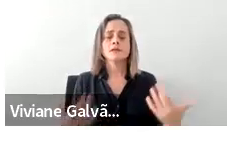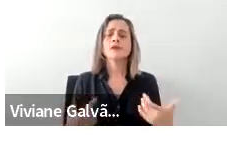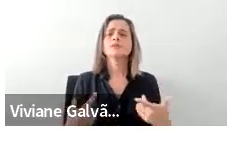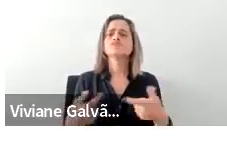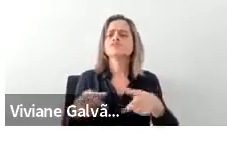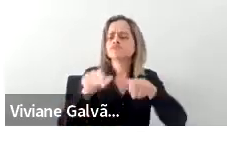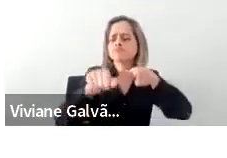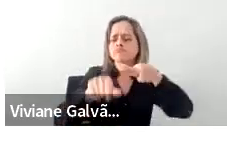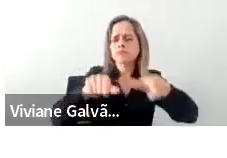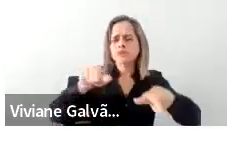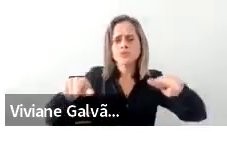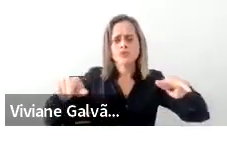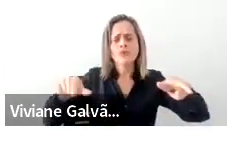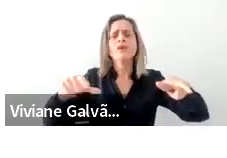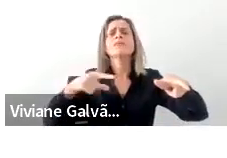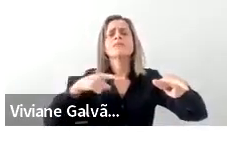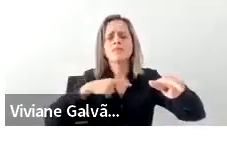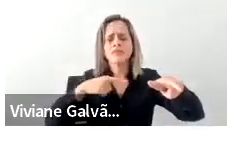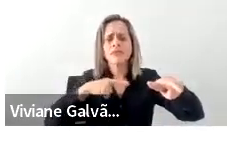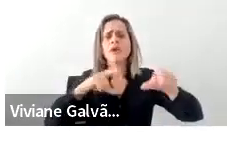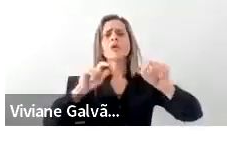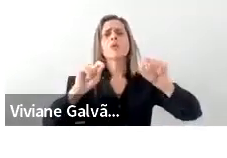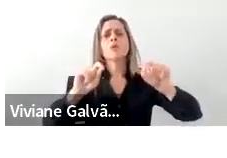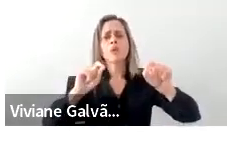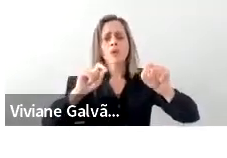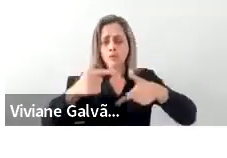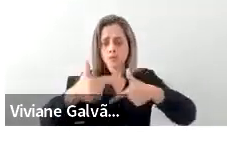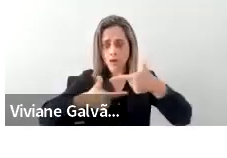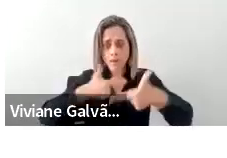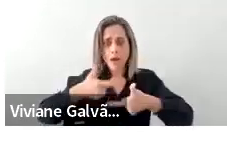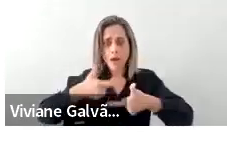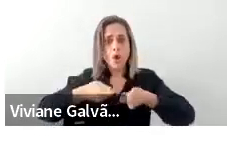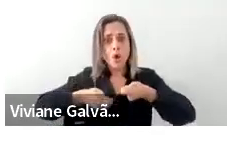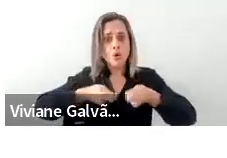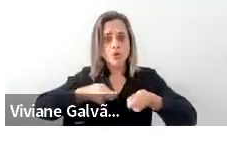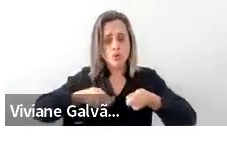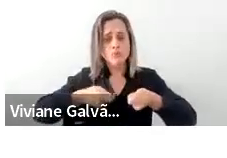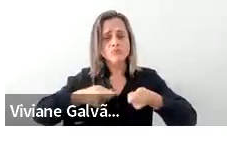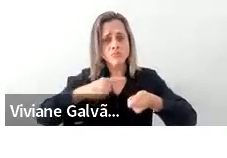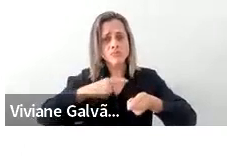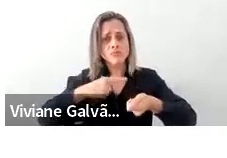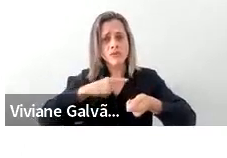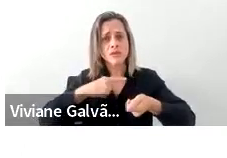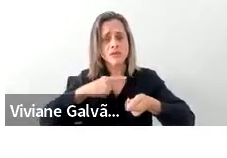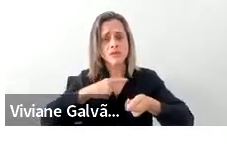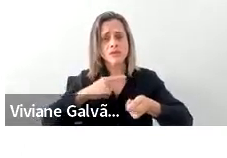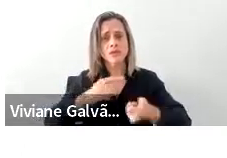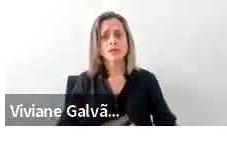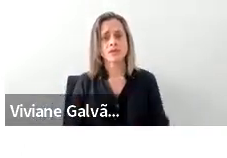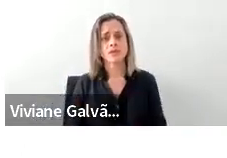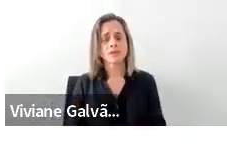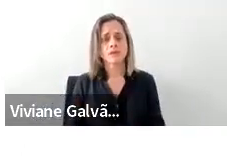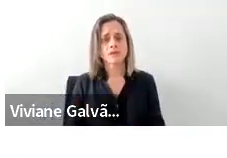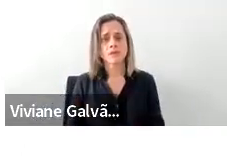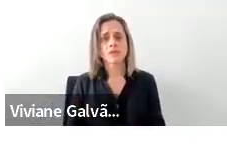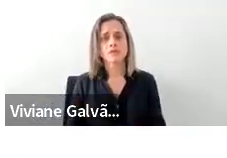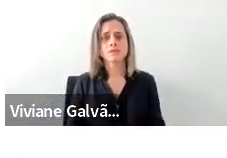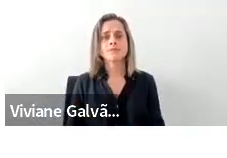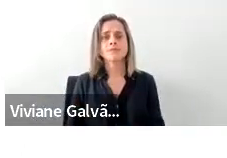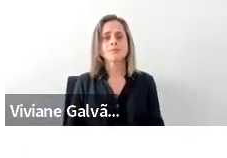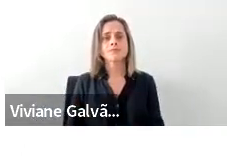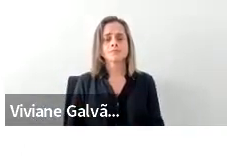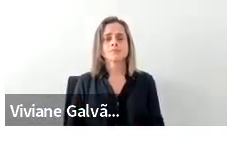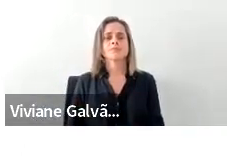of production. The social relations of the individual producers, both towards their labor and the products of their